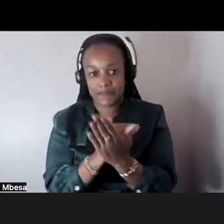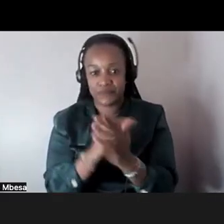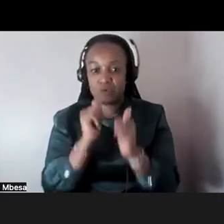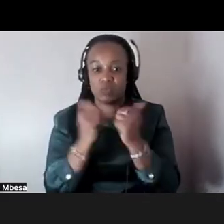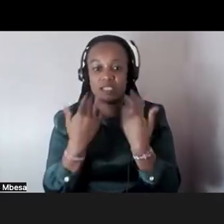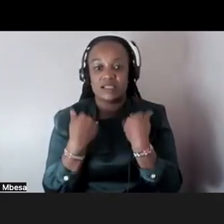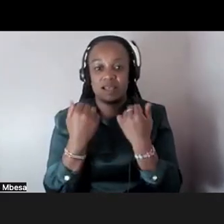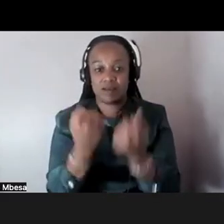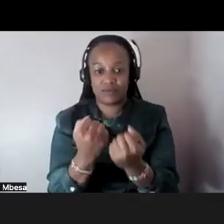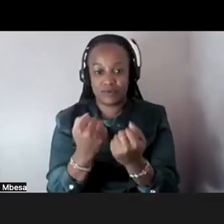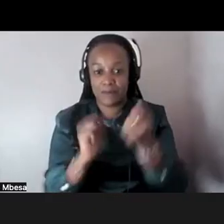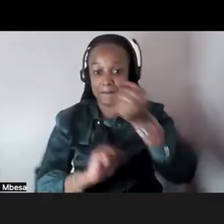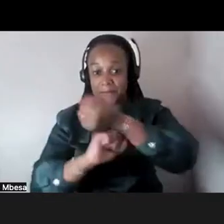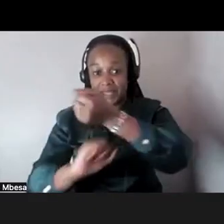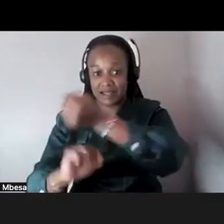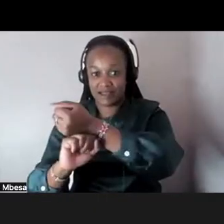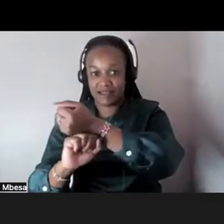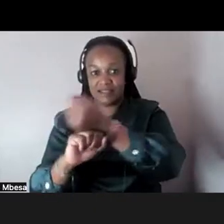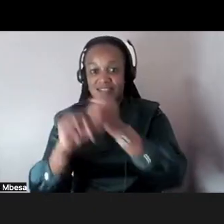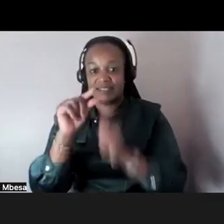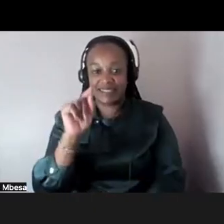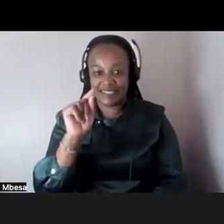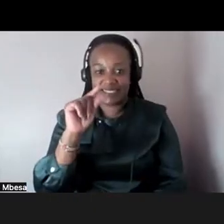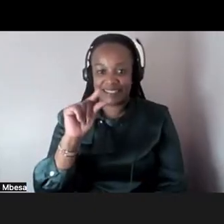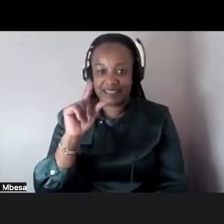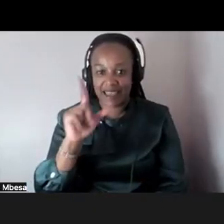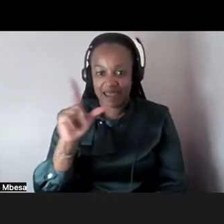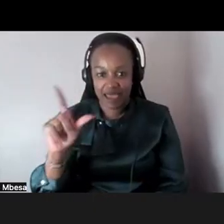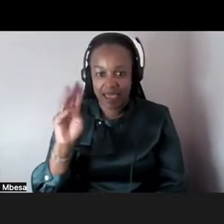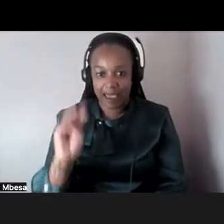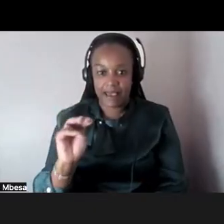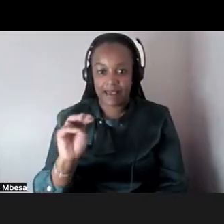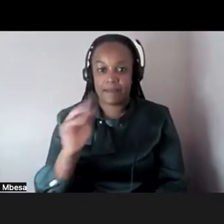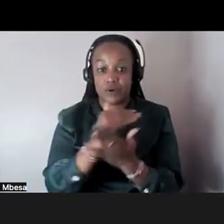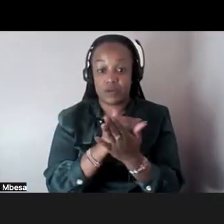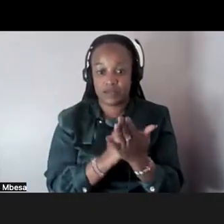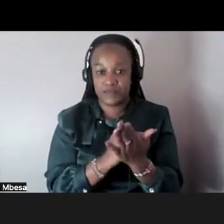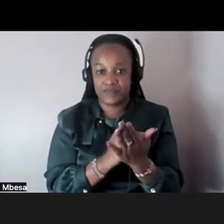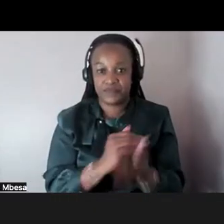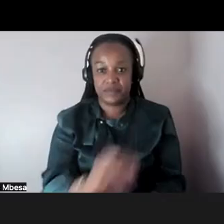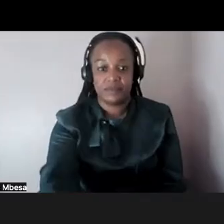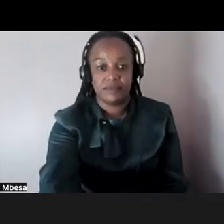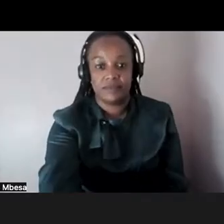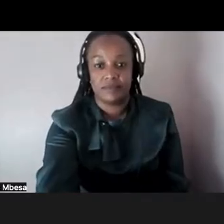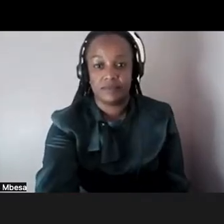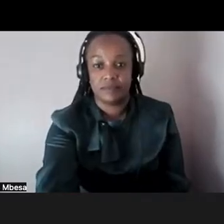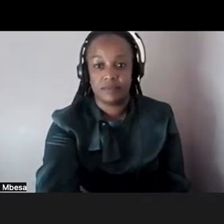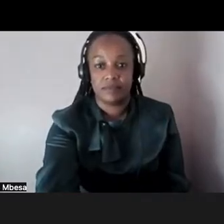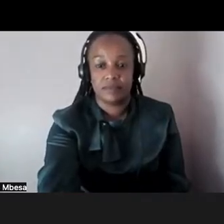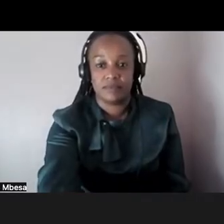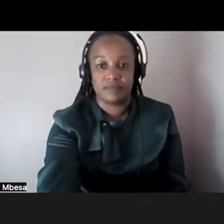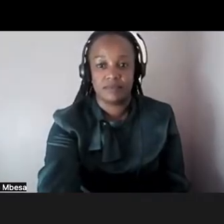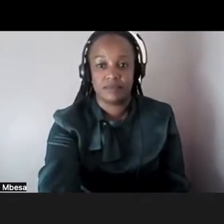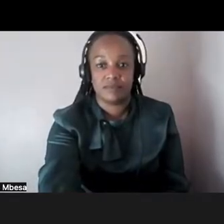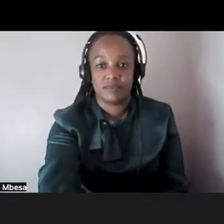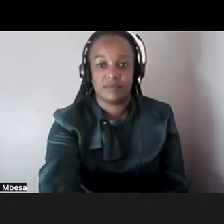pillar of a TGG-ALM program, we were able to develop a curriculum that can be able to build capacity and